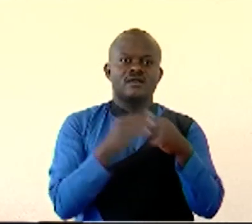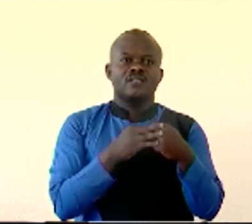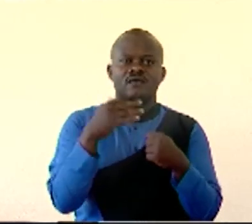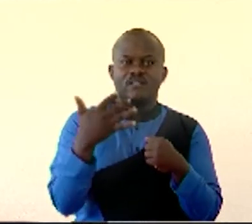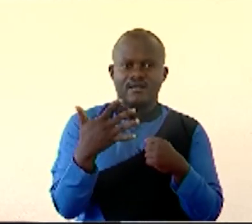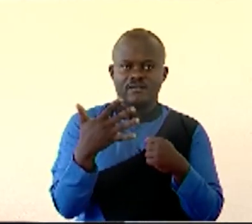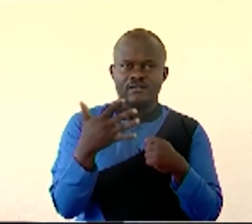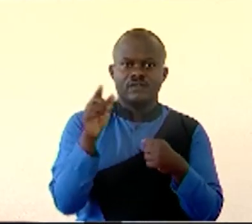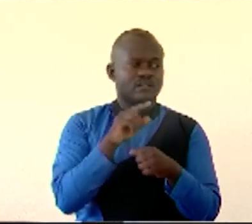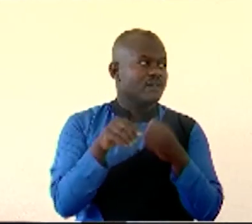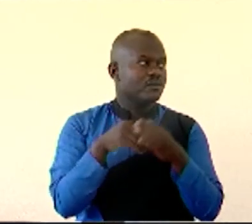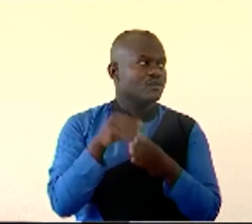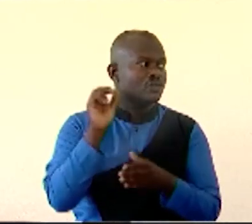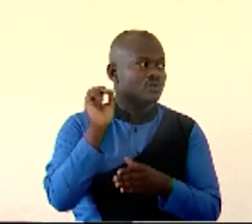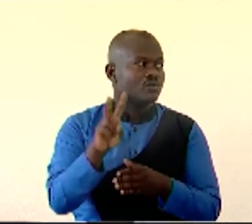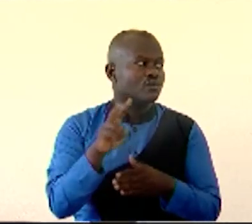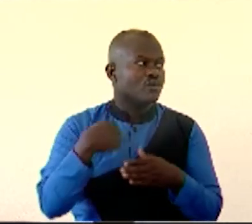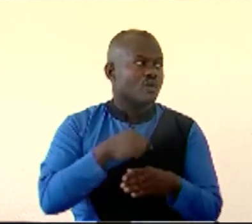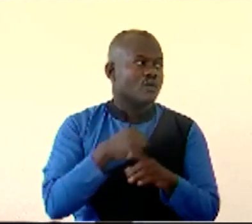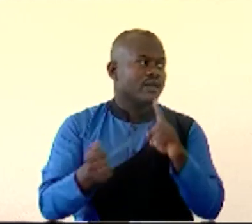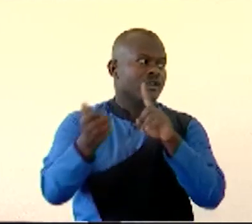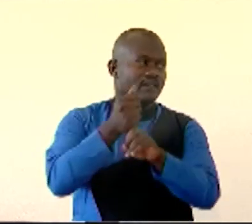1785.7 times 2, we get